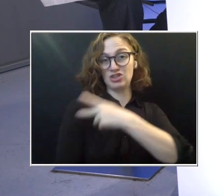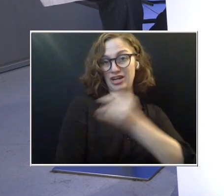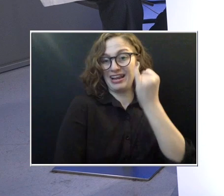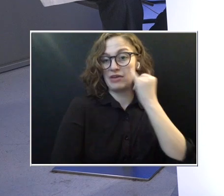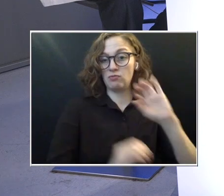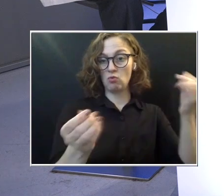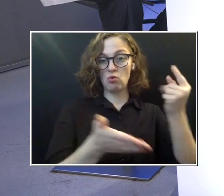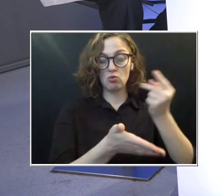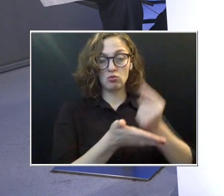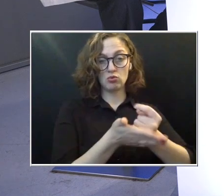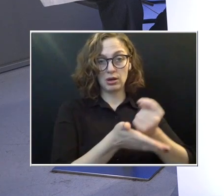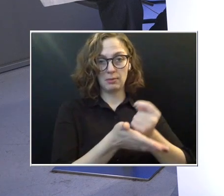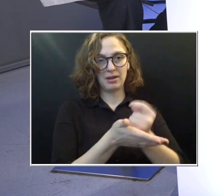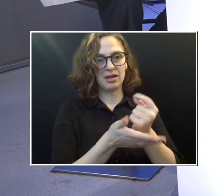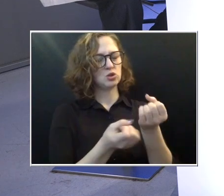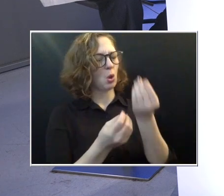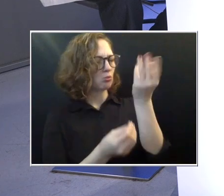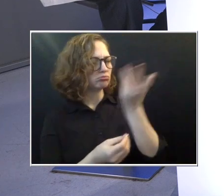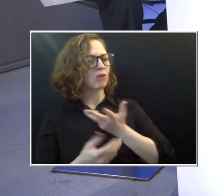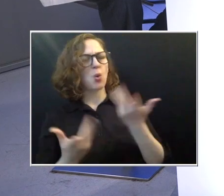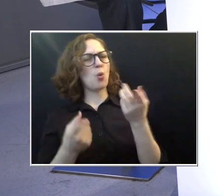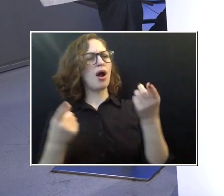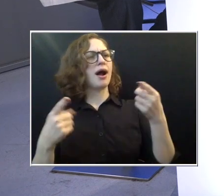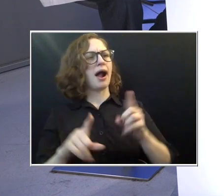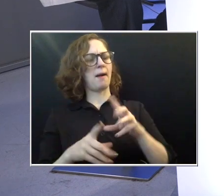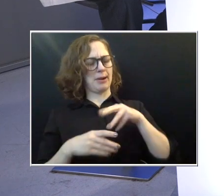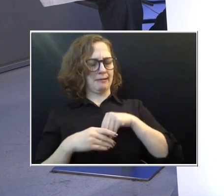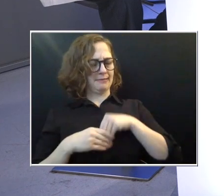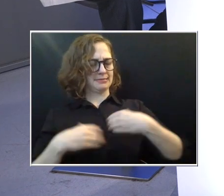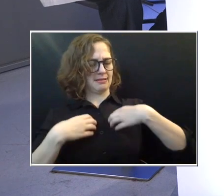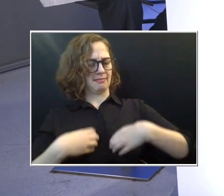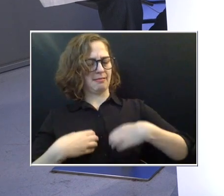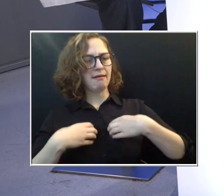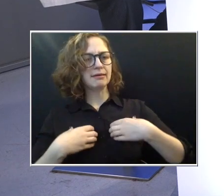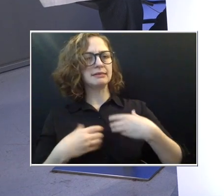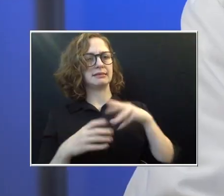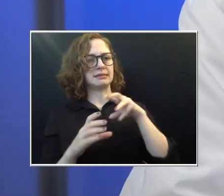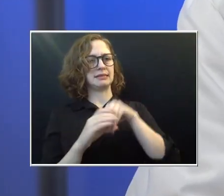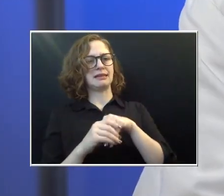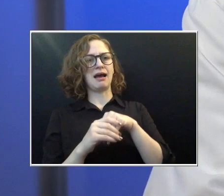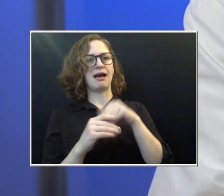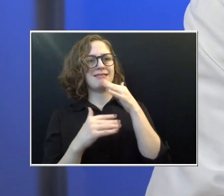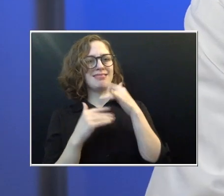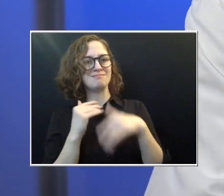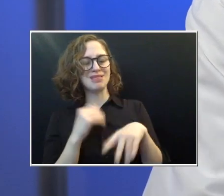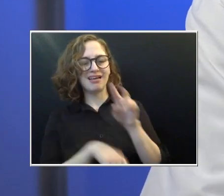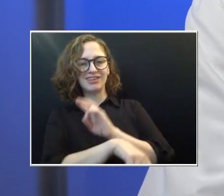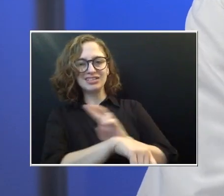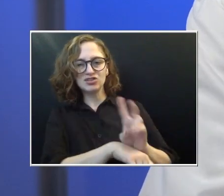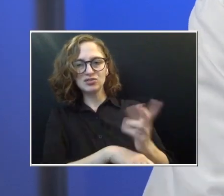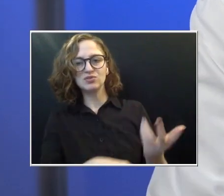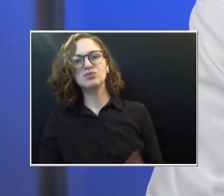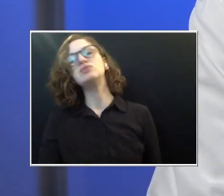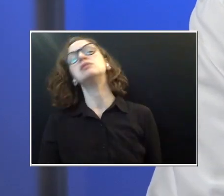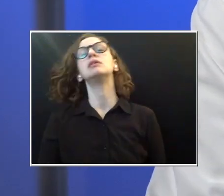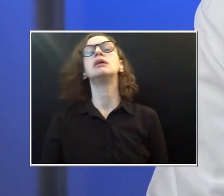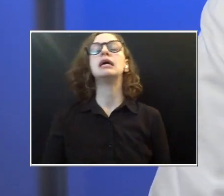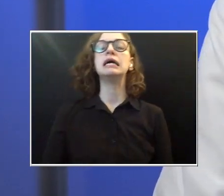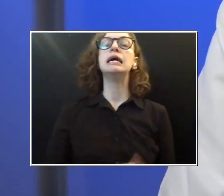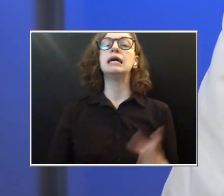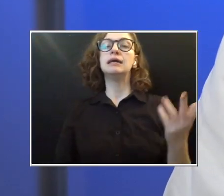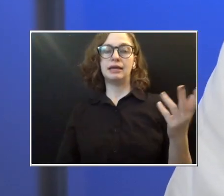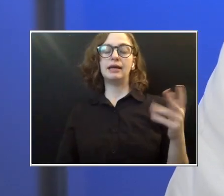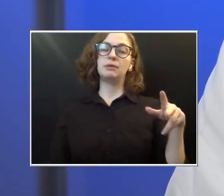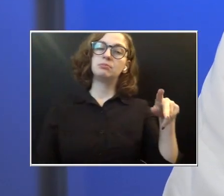inside the lungs and the blood vessels inside the lung of these patients. Yeah, so in pulmonary artery hypertension, Dr. Satterwhite's going to talk about